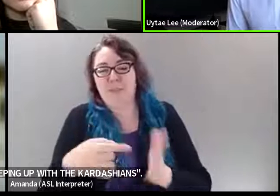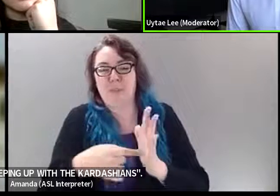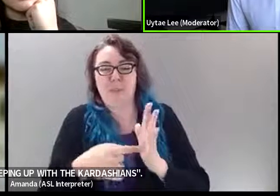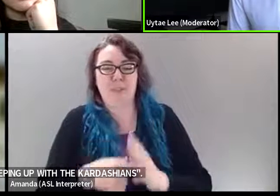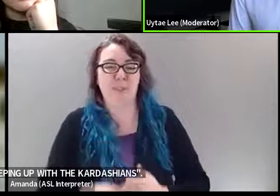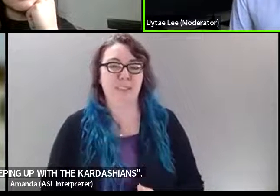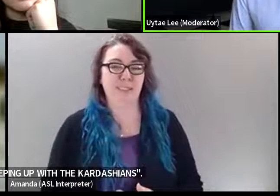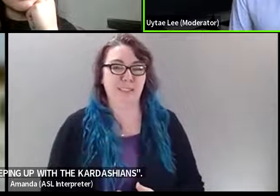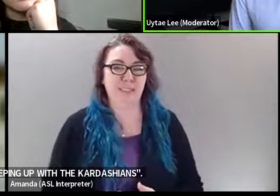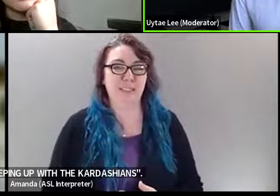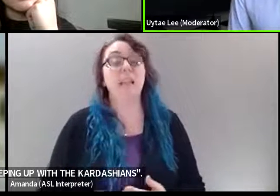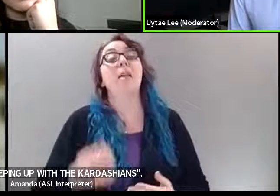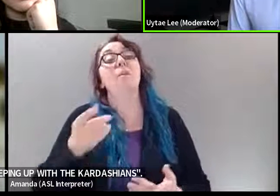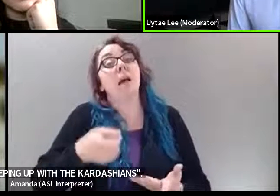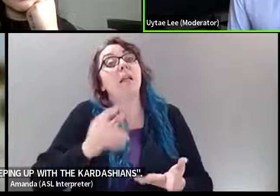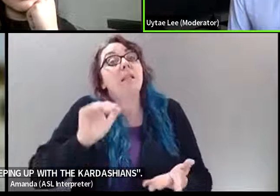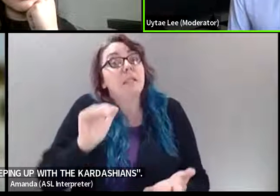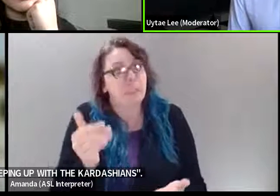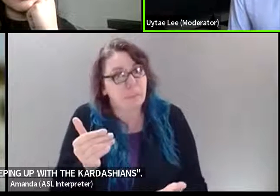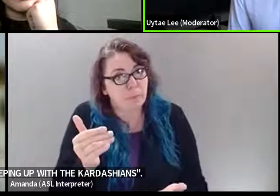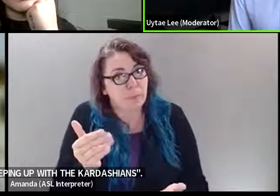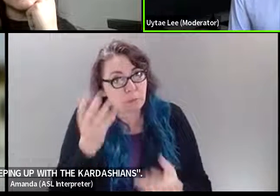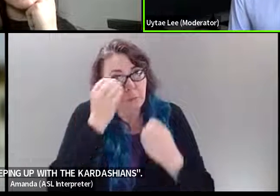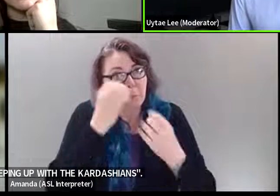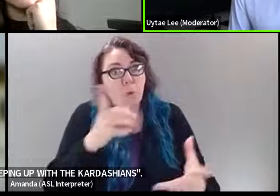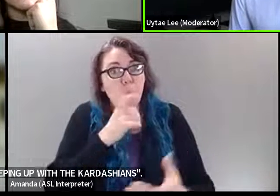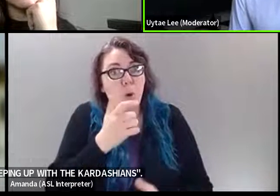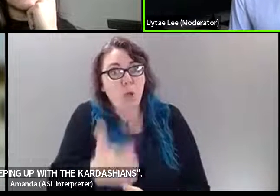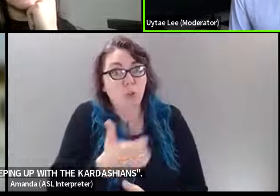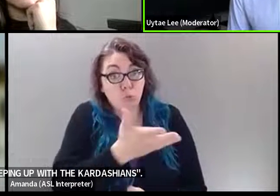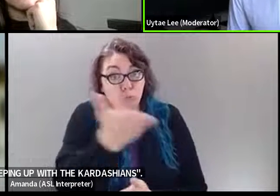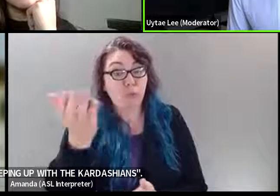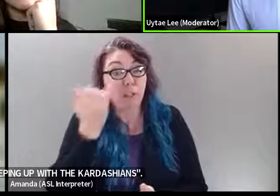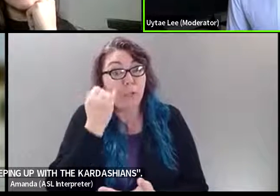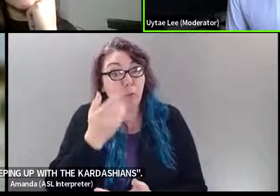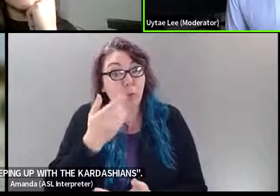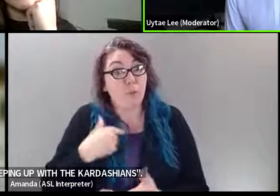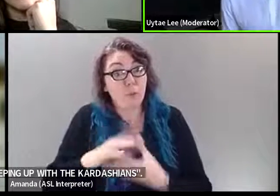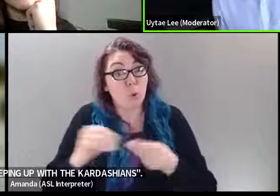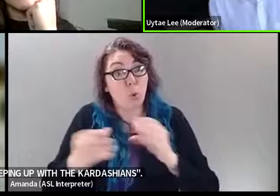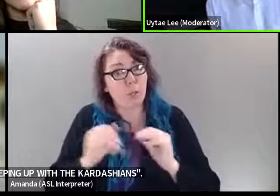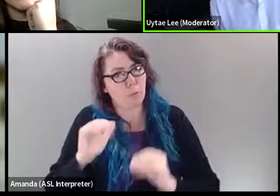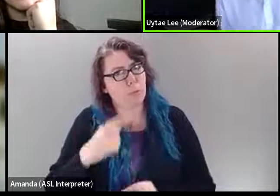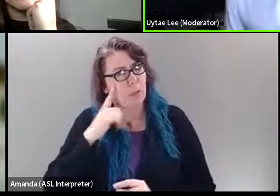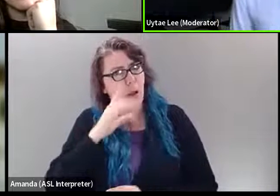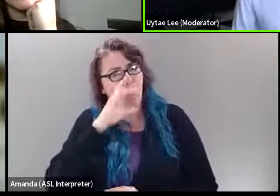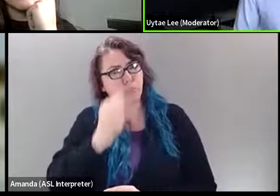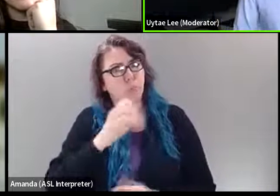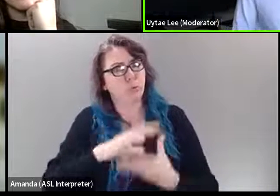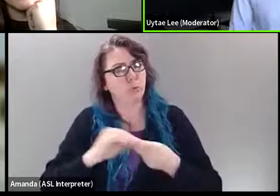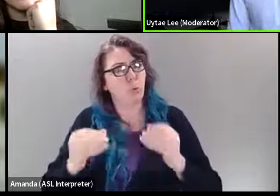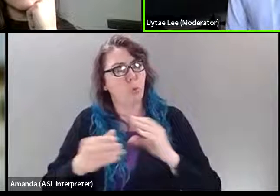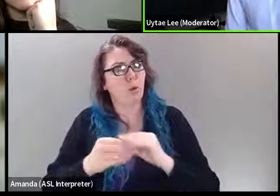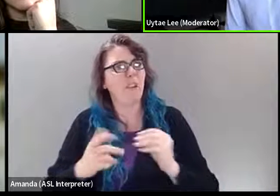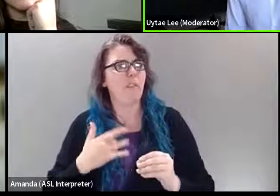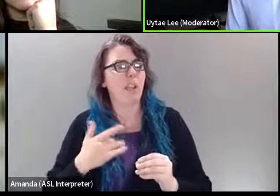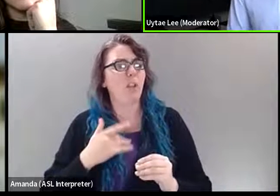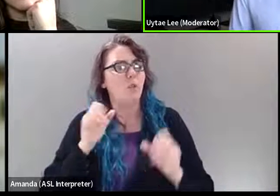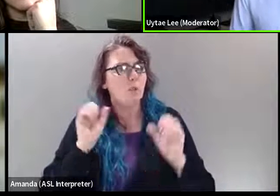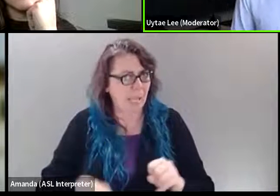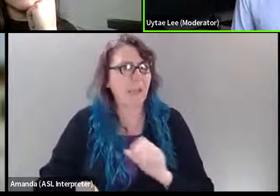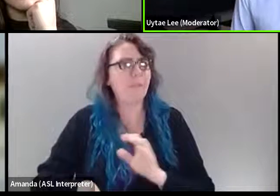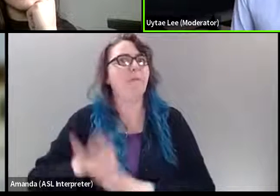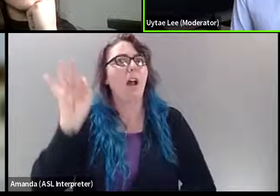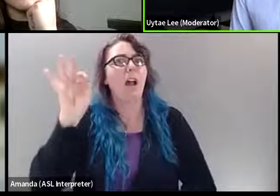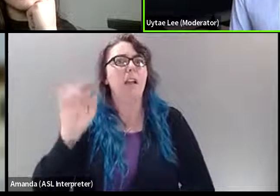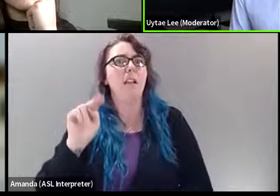it might feel a bit niche, there's very likely a network that would be interested in that. Now, yes, I'm kind of wary of our time too, and I know